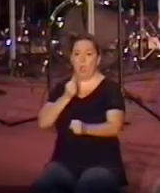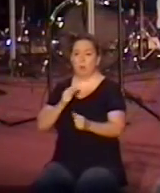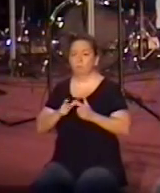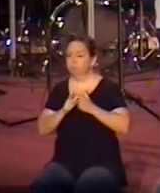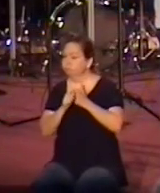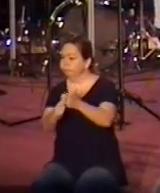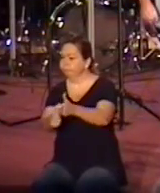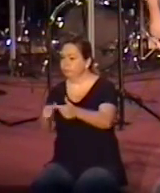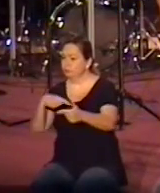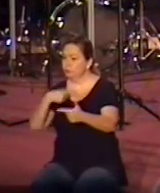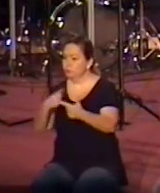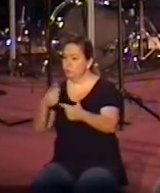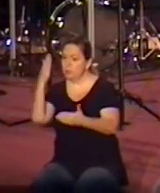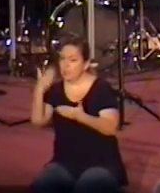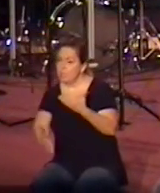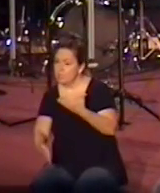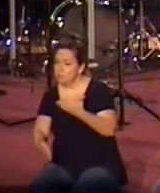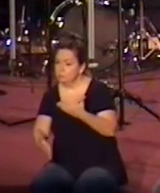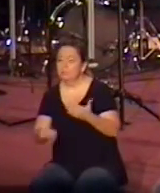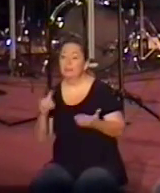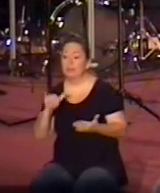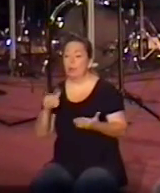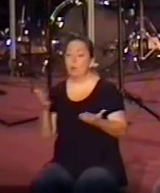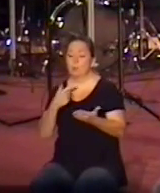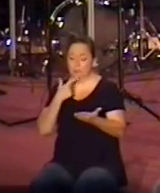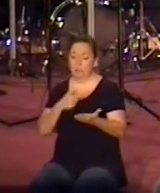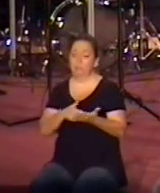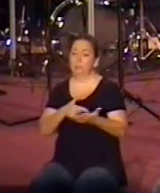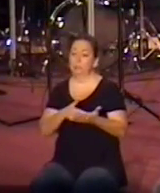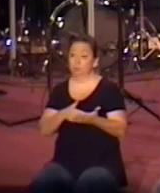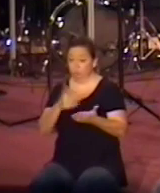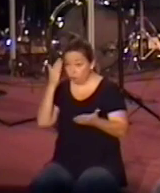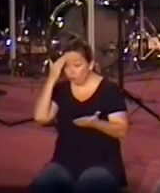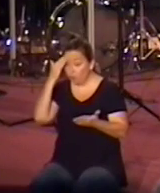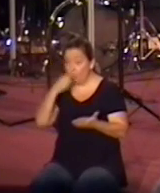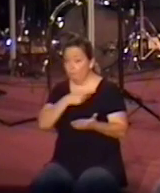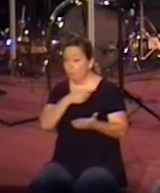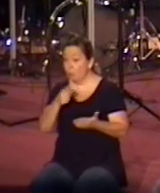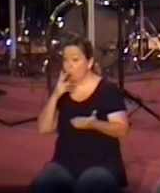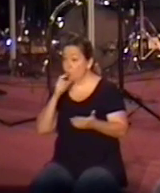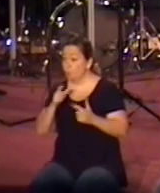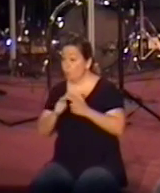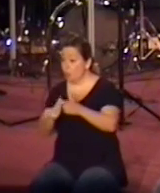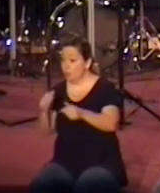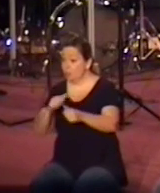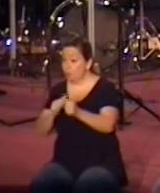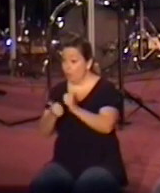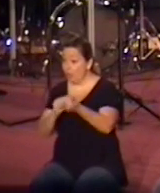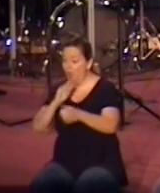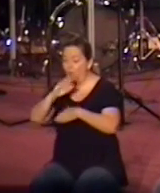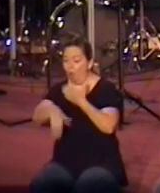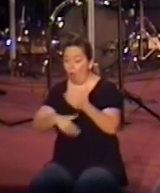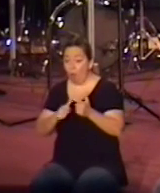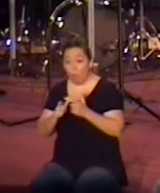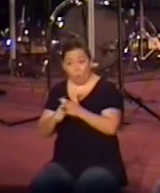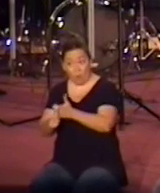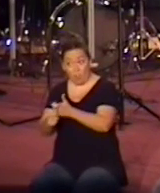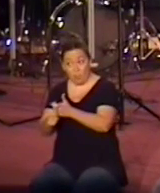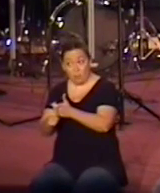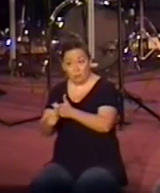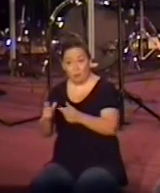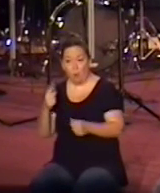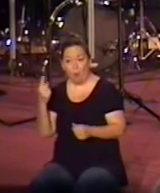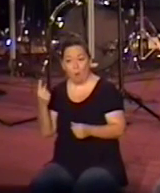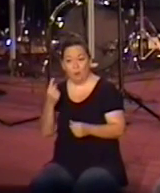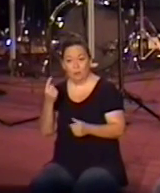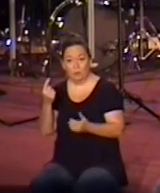way. And notice what he says here. Do you not know that those who run in the race all run, but only